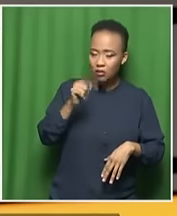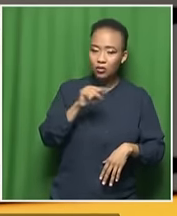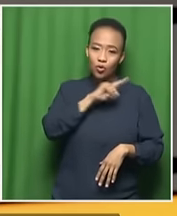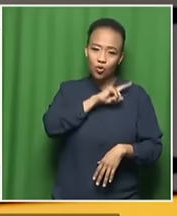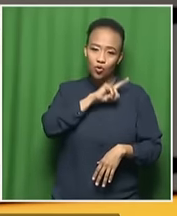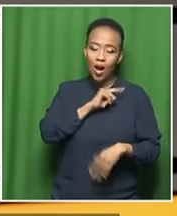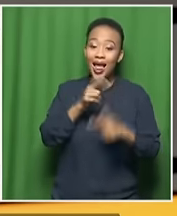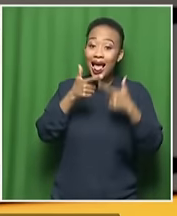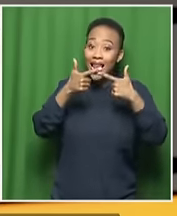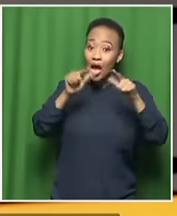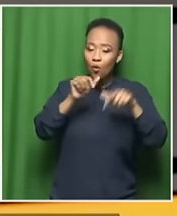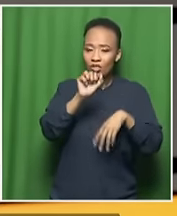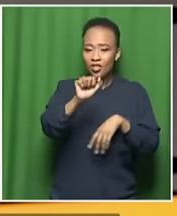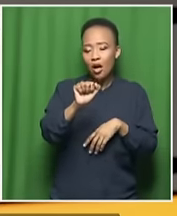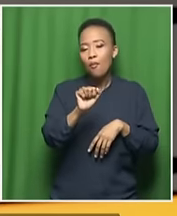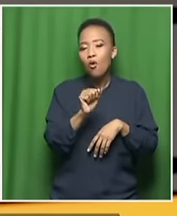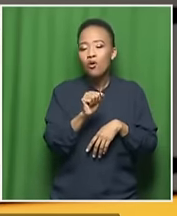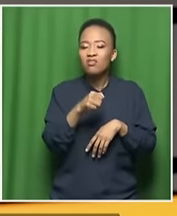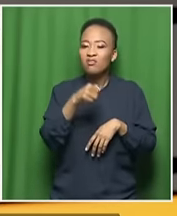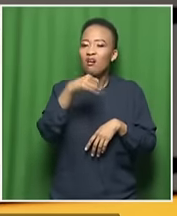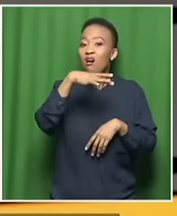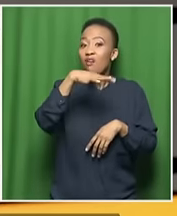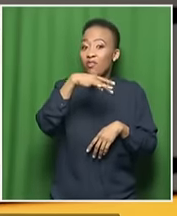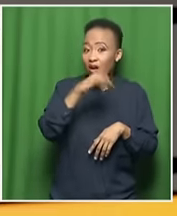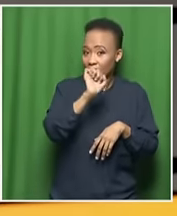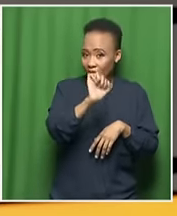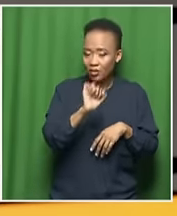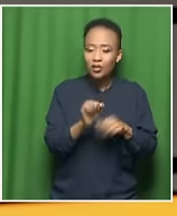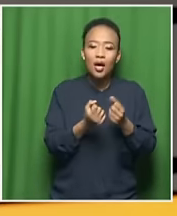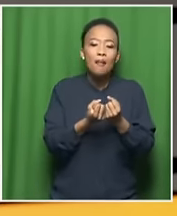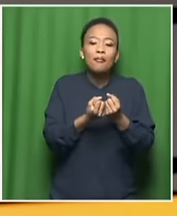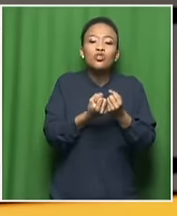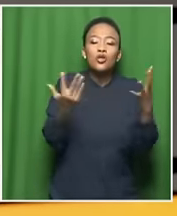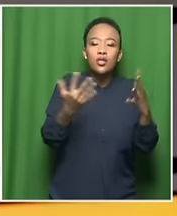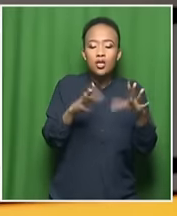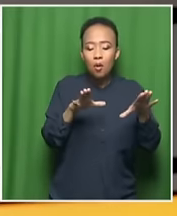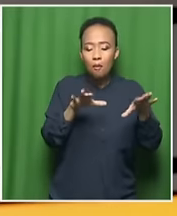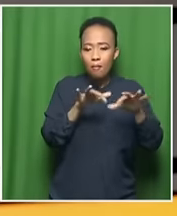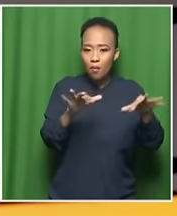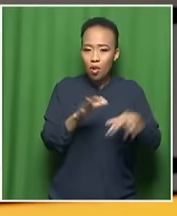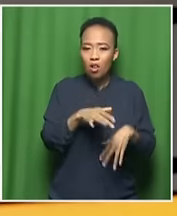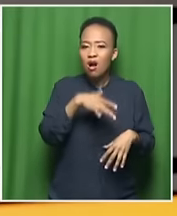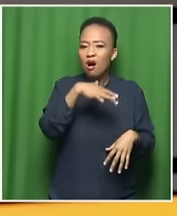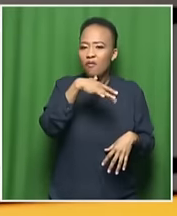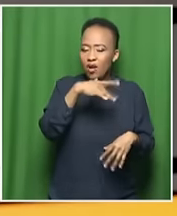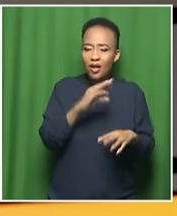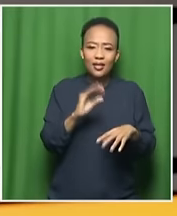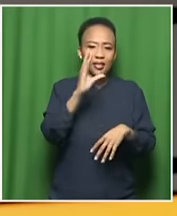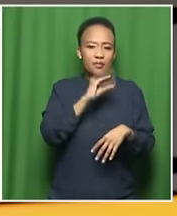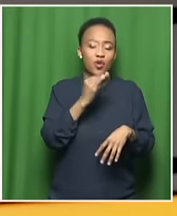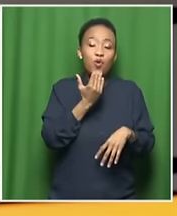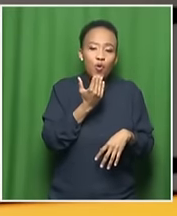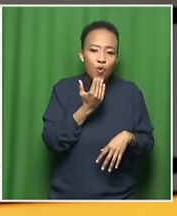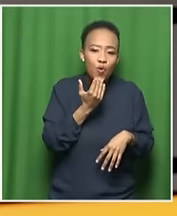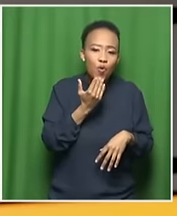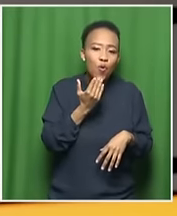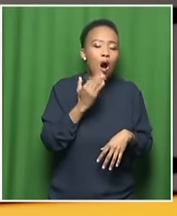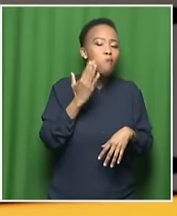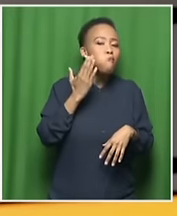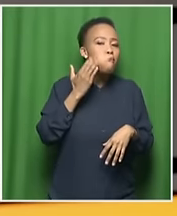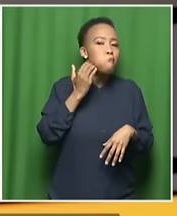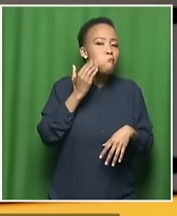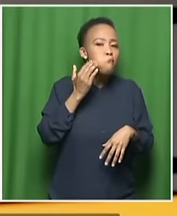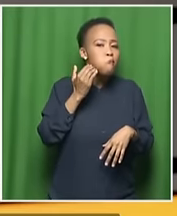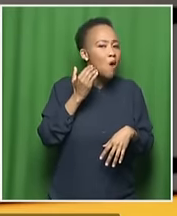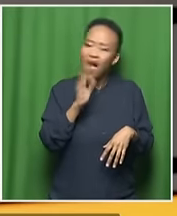Ironically, people think it's only, or the majority of Afrikaans-speaking people is actually white people. It's wrong. Mm.